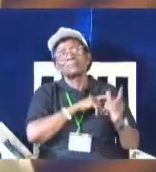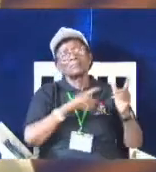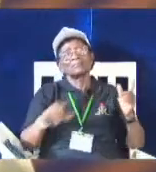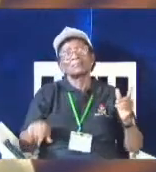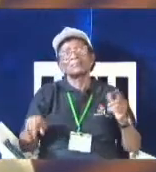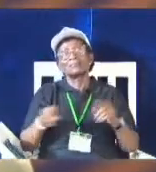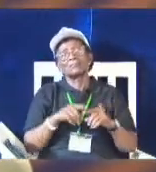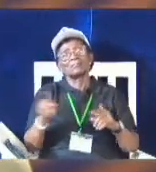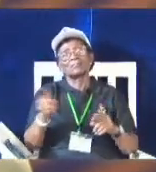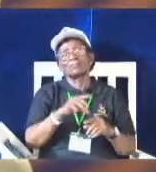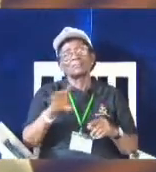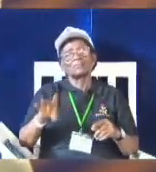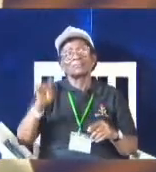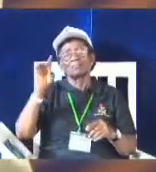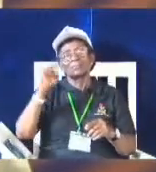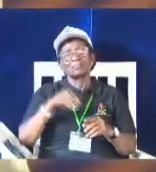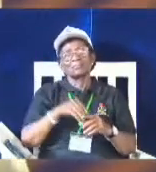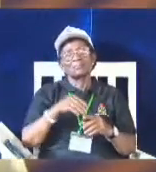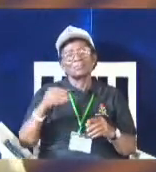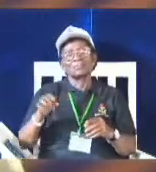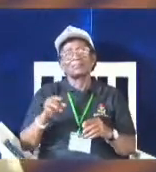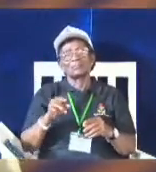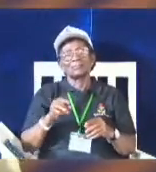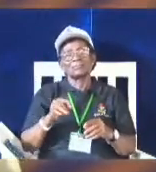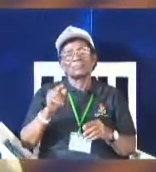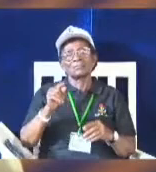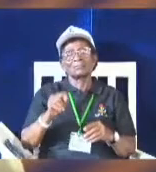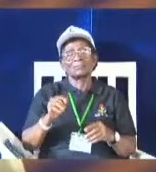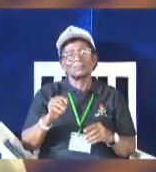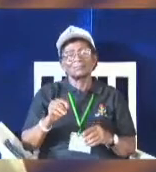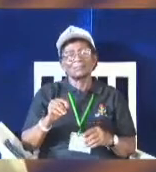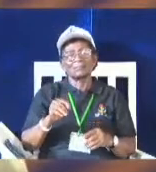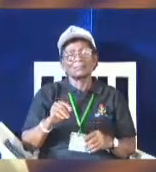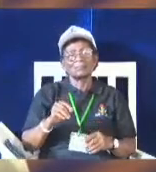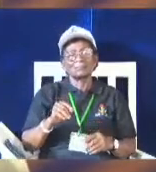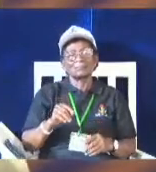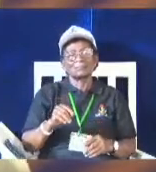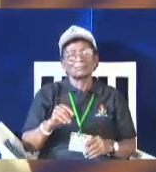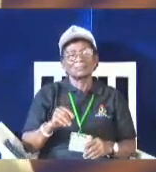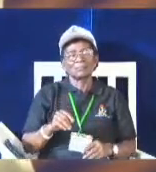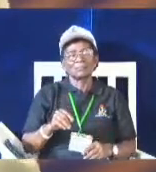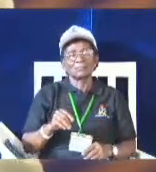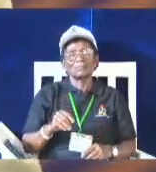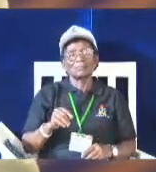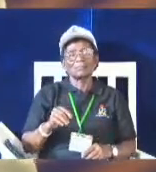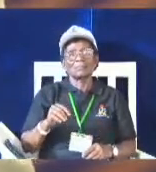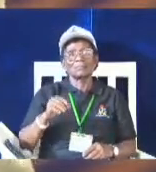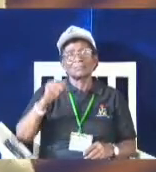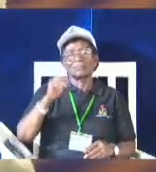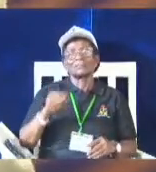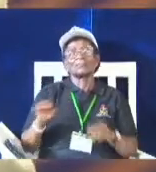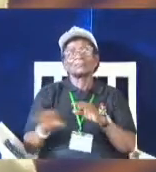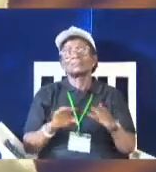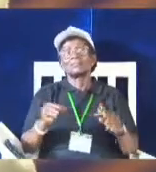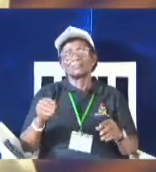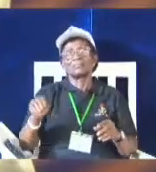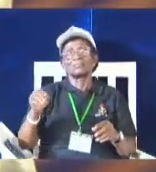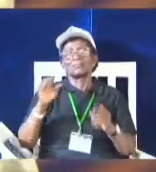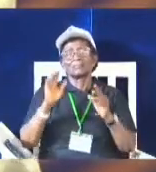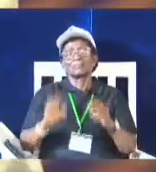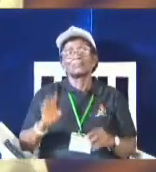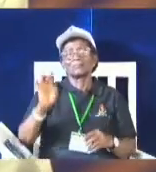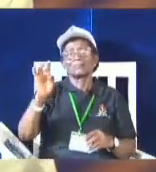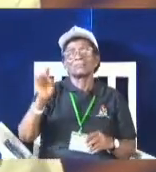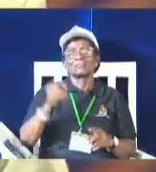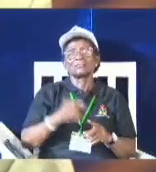As we found in the text that I read to you, Acts of the Apostles chapter 8, from